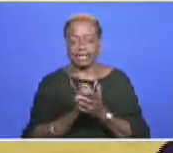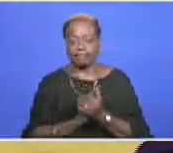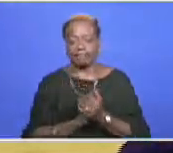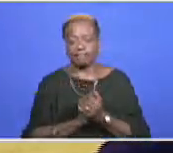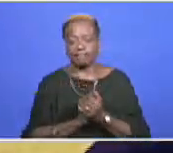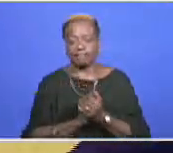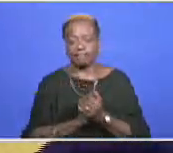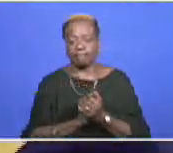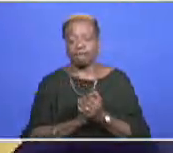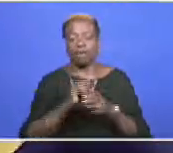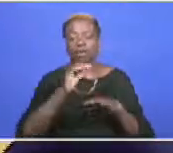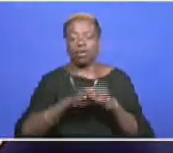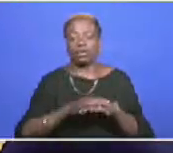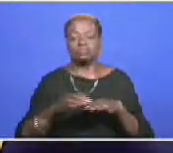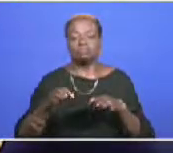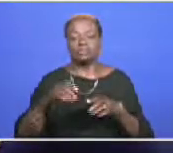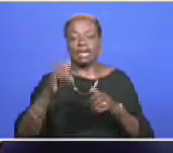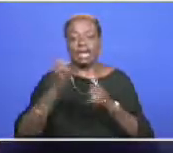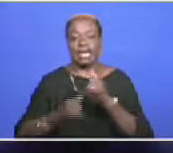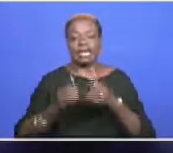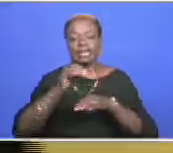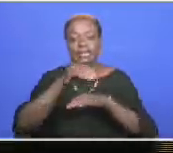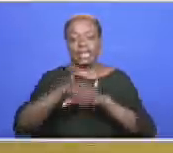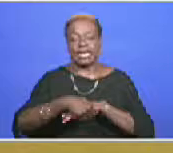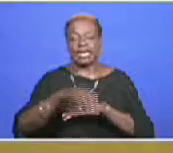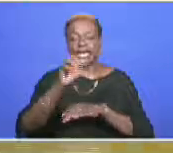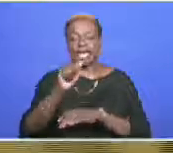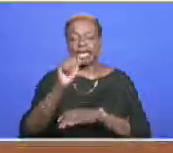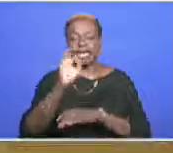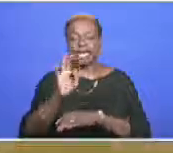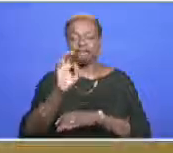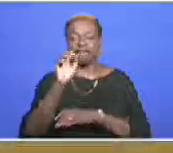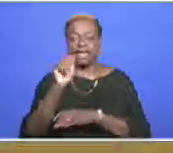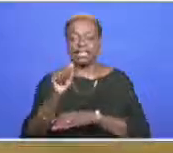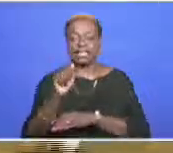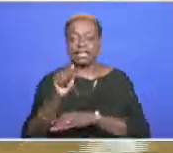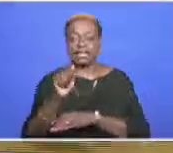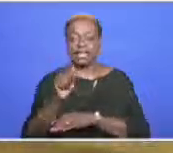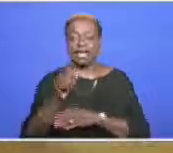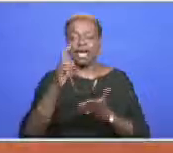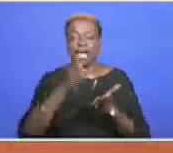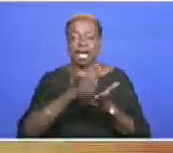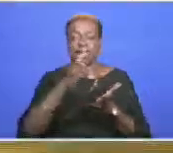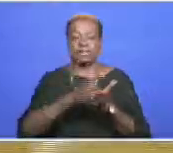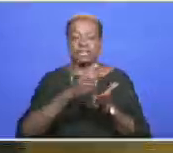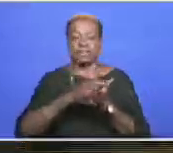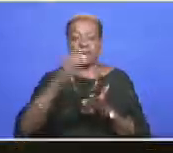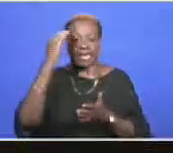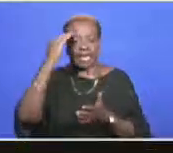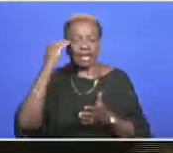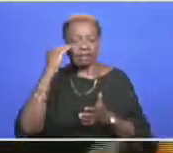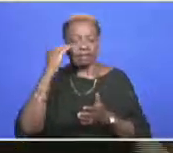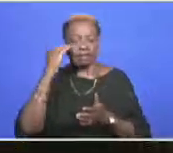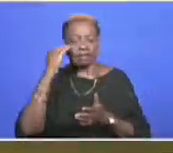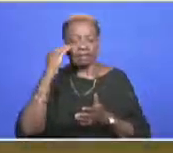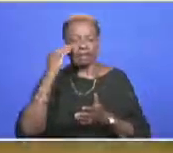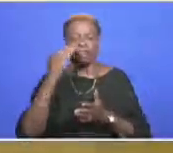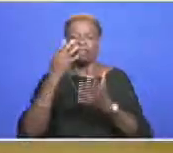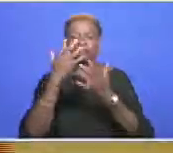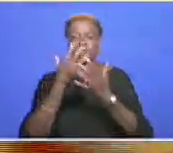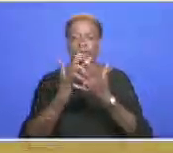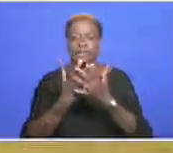Action on the floor last night at the AF Valley Gym. In the opening game of a doubleheader, the Department of Correction Challengers taking on the